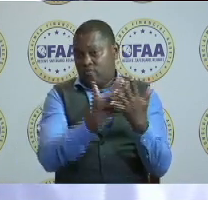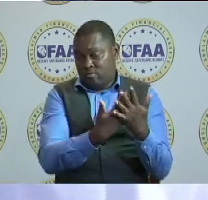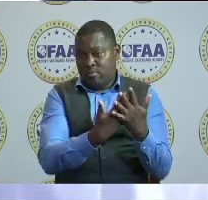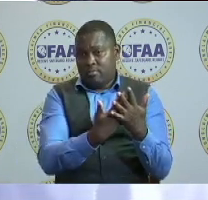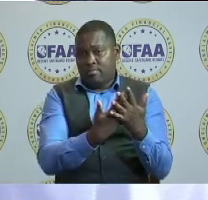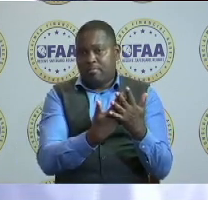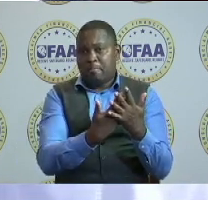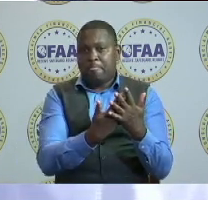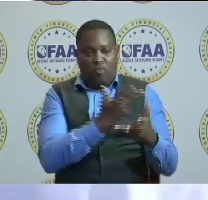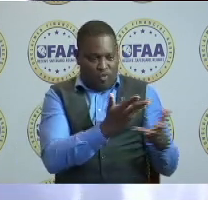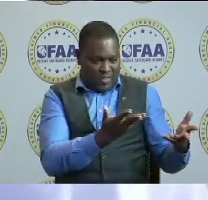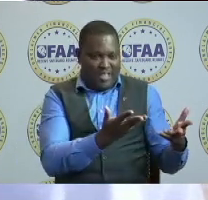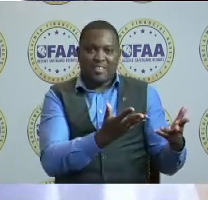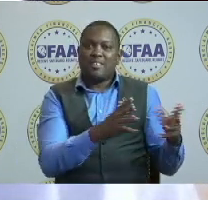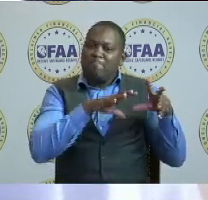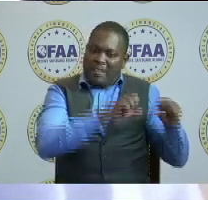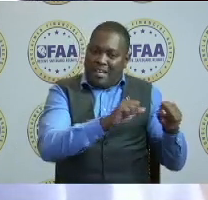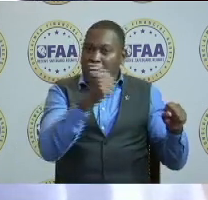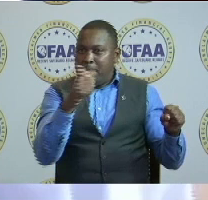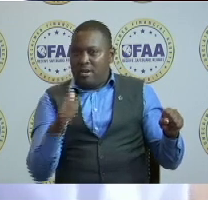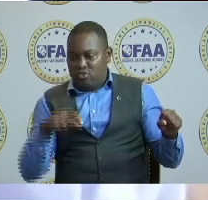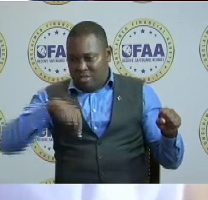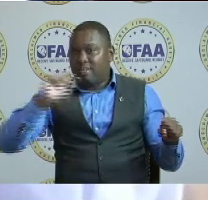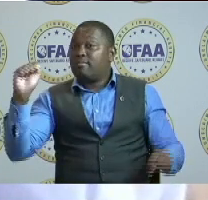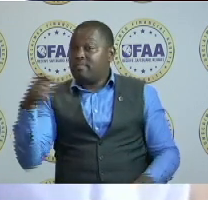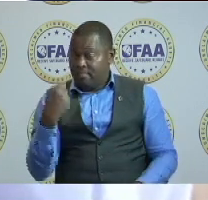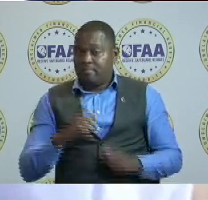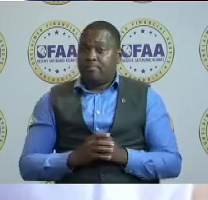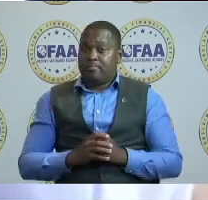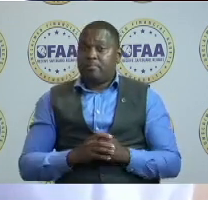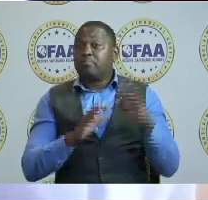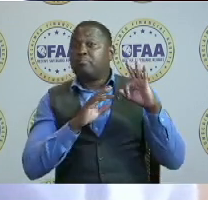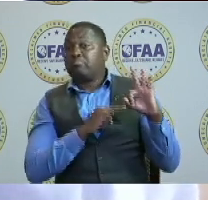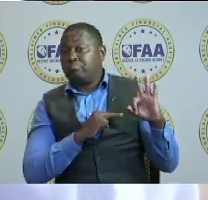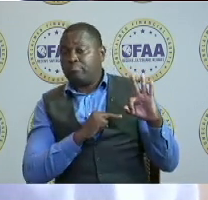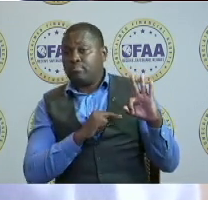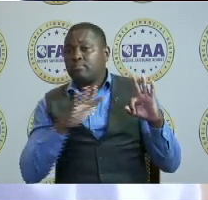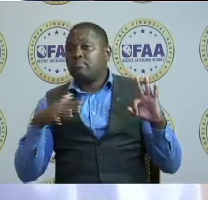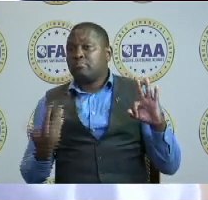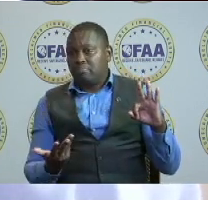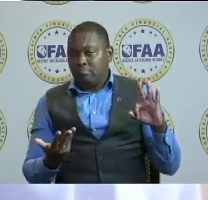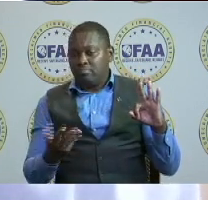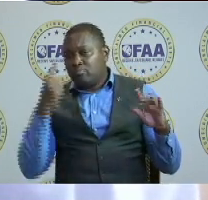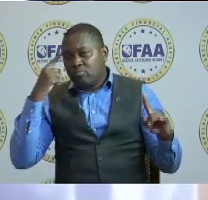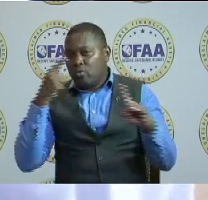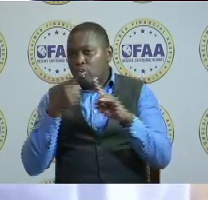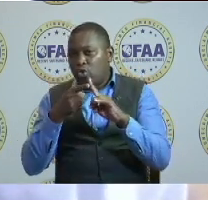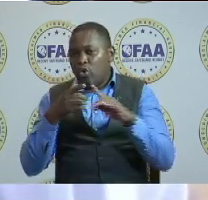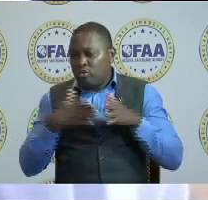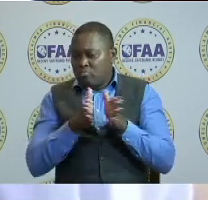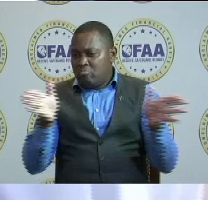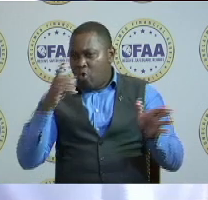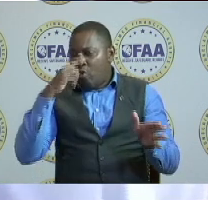on unclaimed financial assets regime in the country. Number three, among the purposes and scope of the